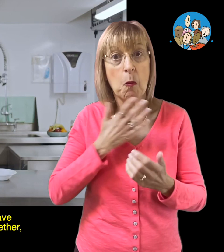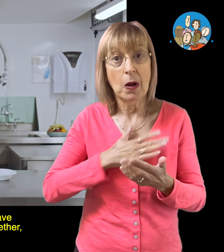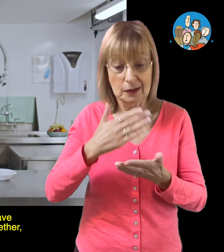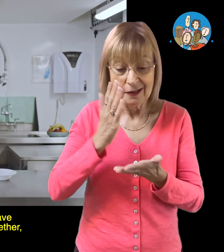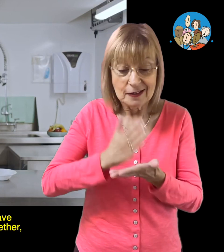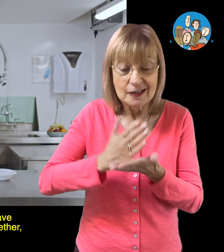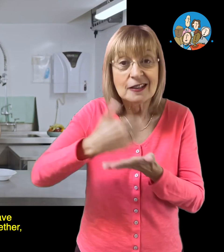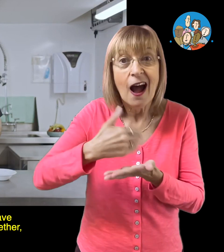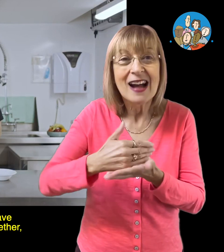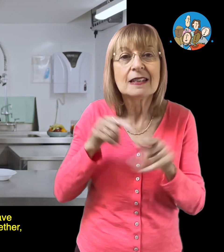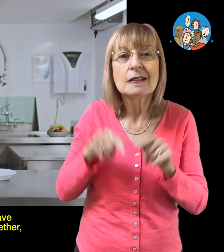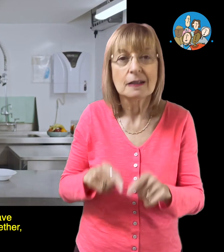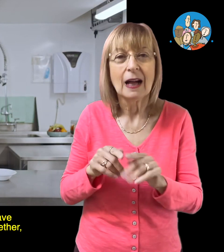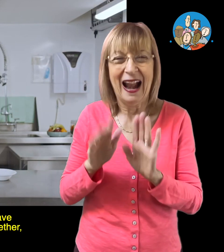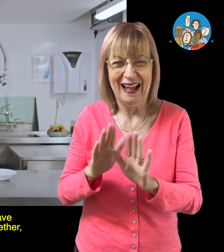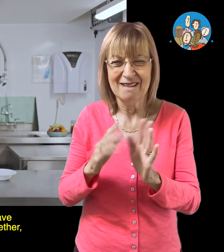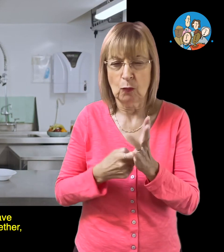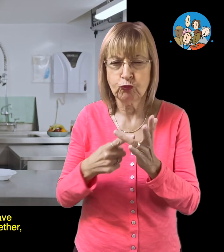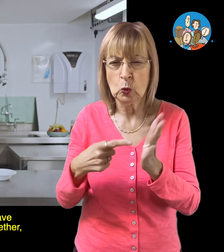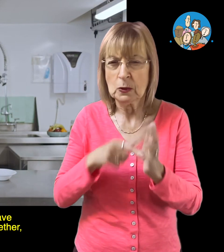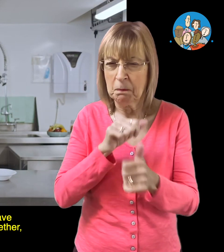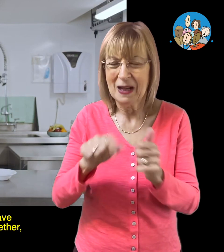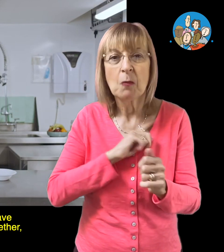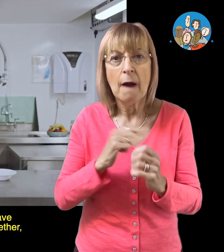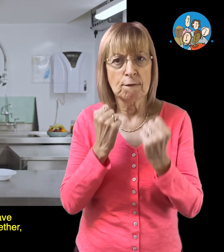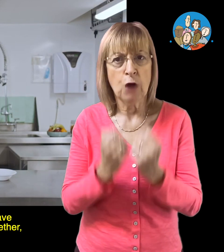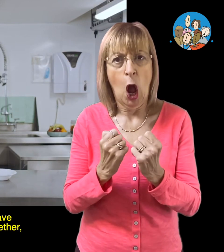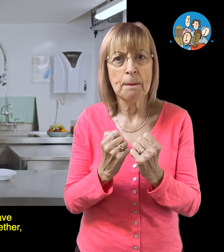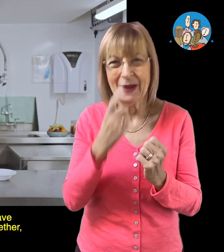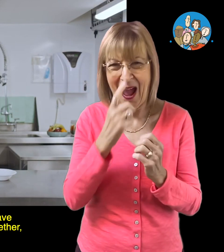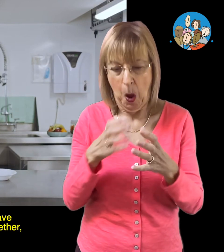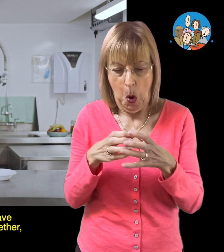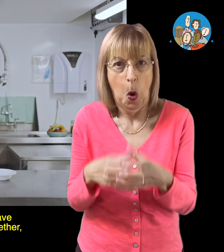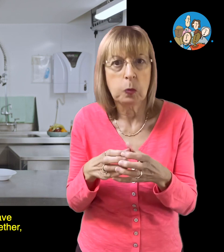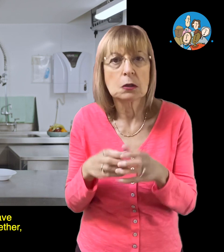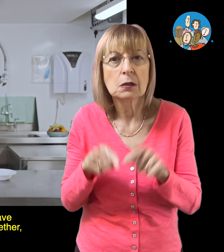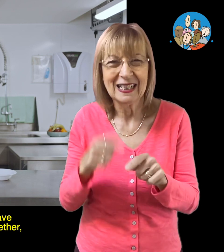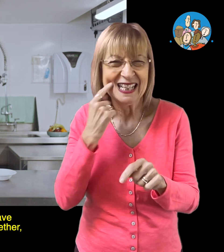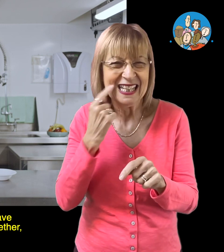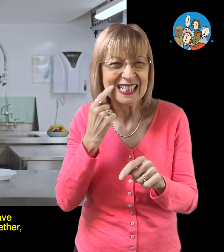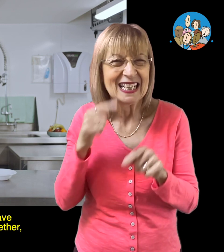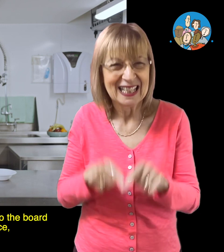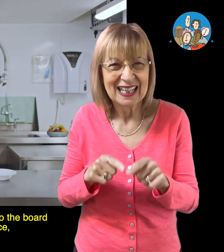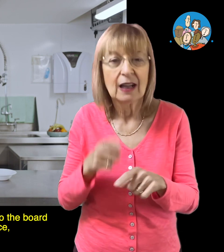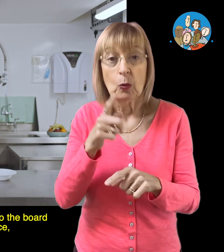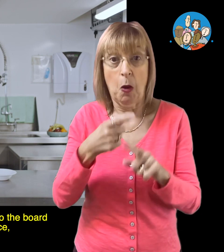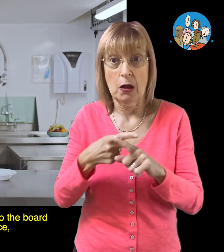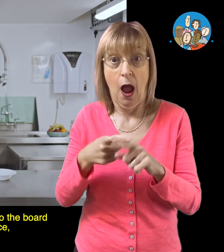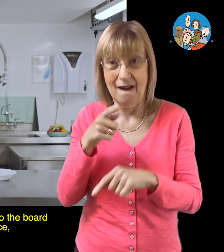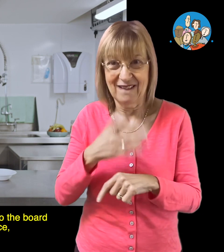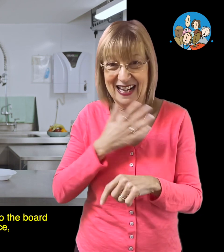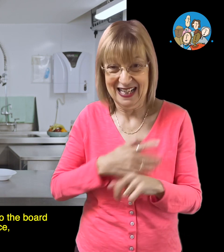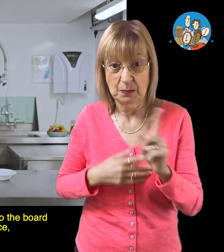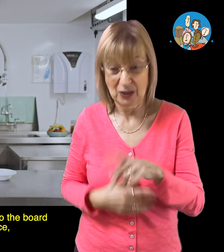for this one, I'll do the dice. So we leave the root in because it holds the onion together, and